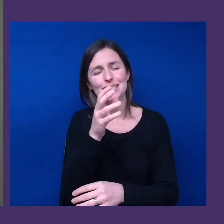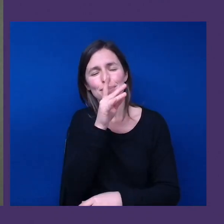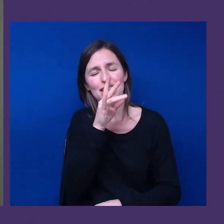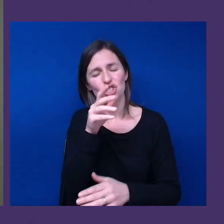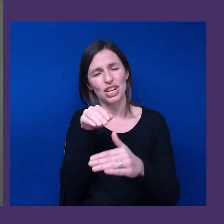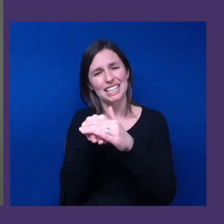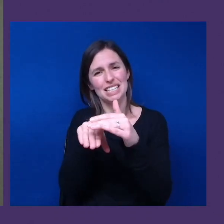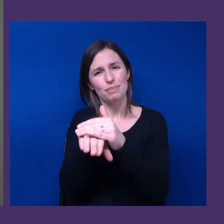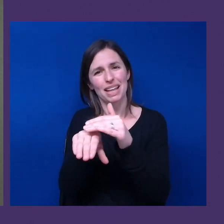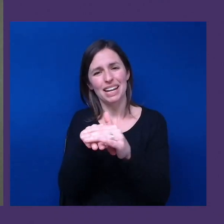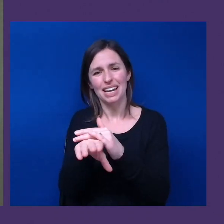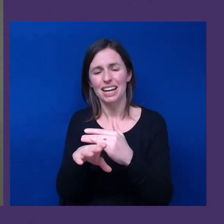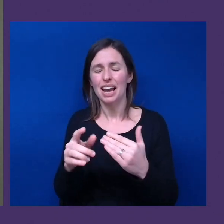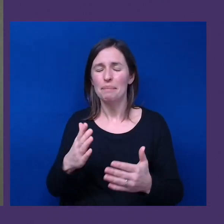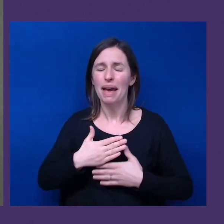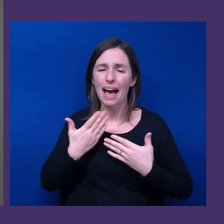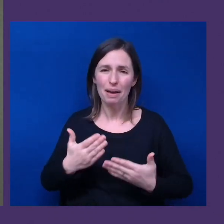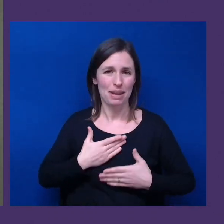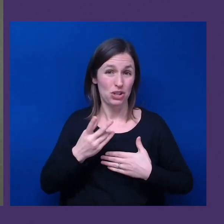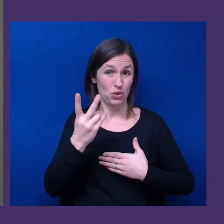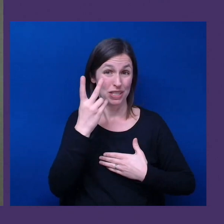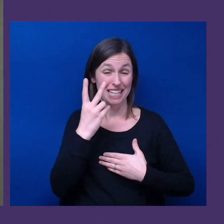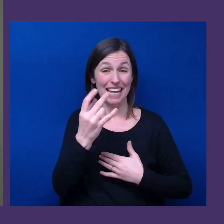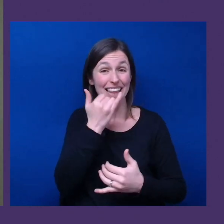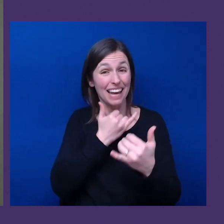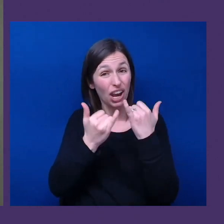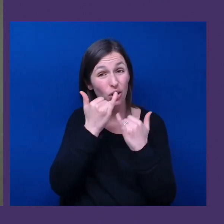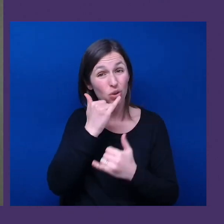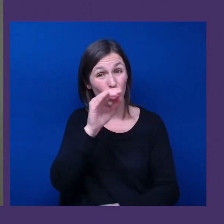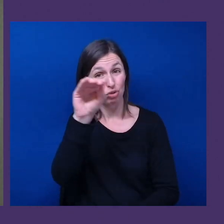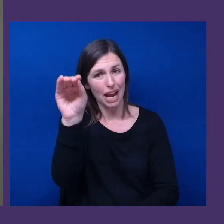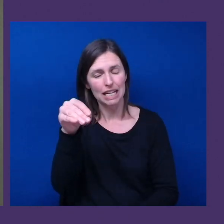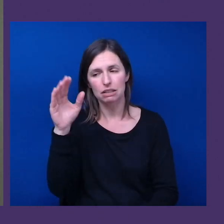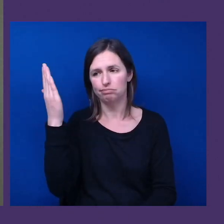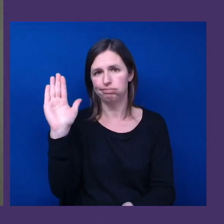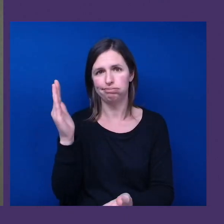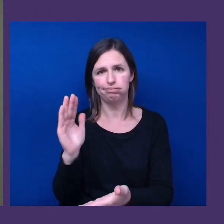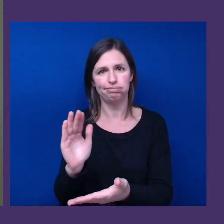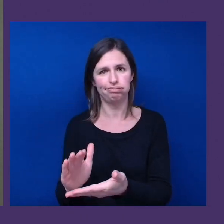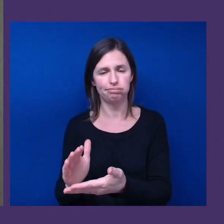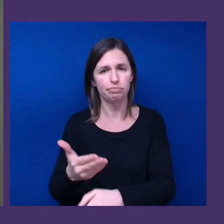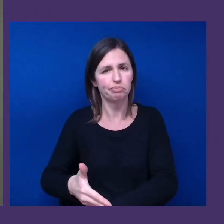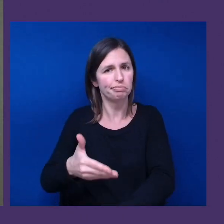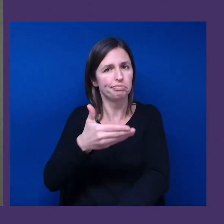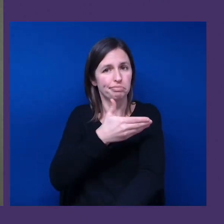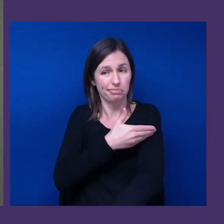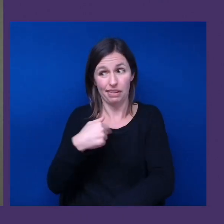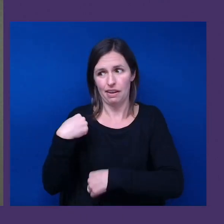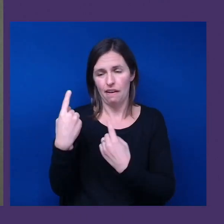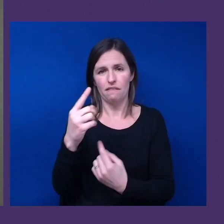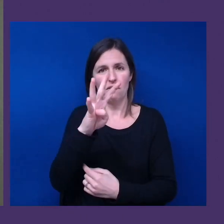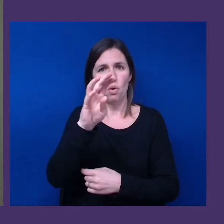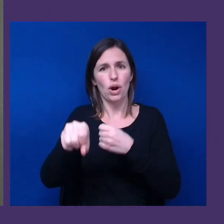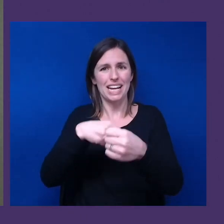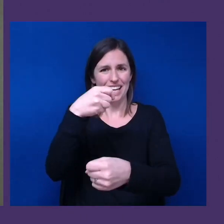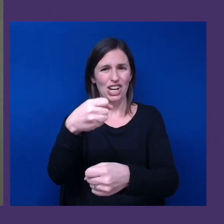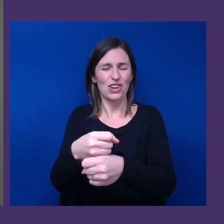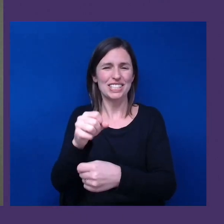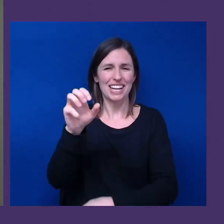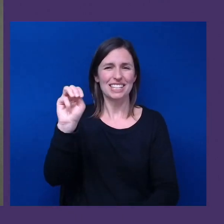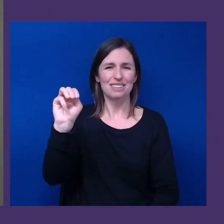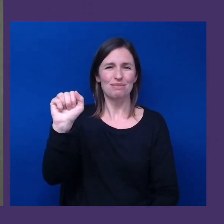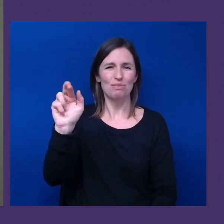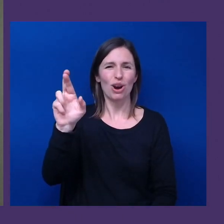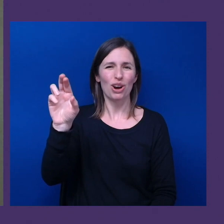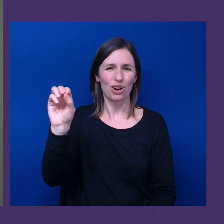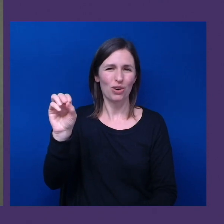and natural language processing has made amazing improvements over the past 40 years, as Mark has shared earlier. But